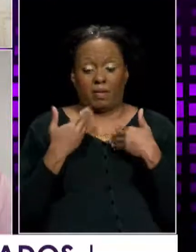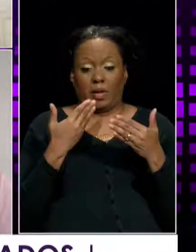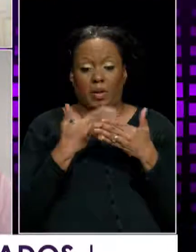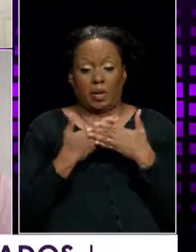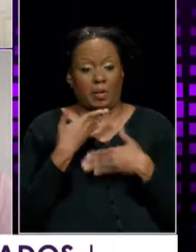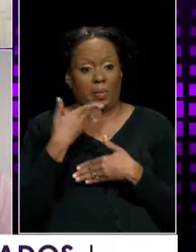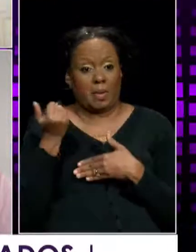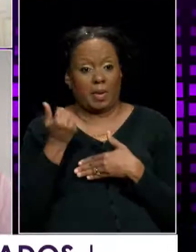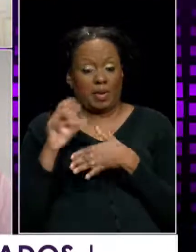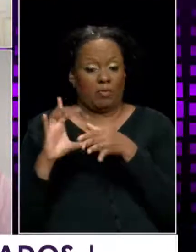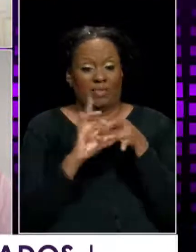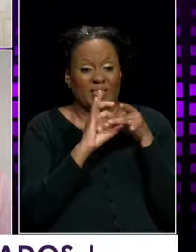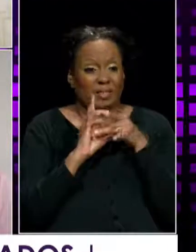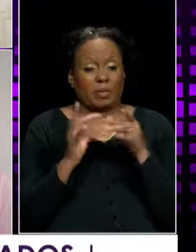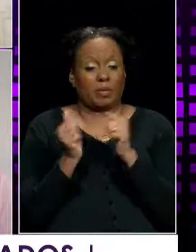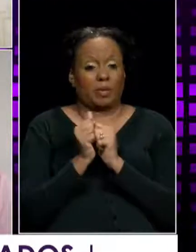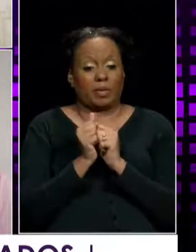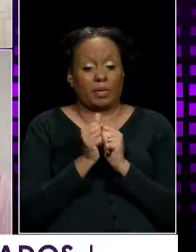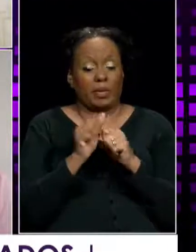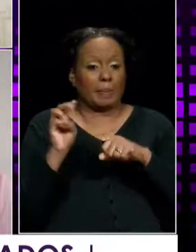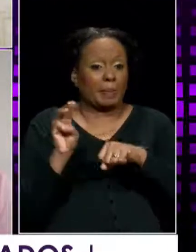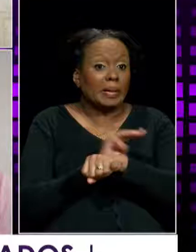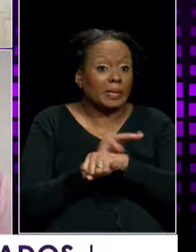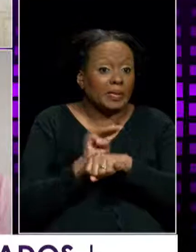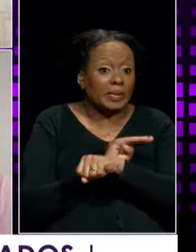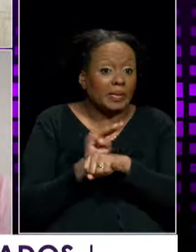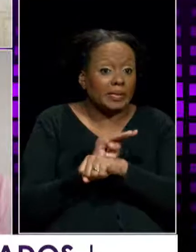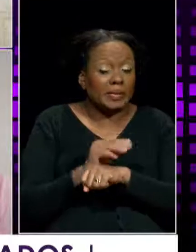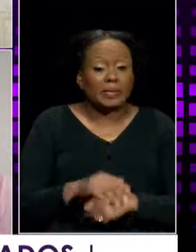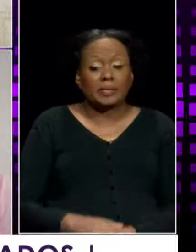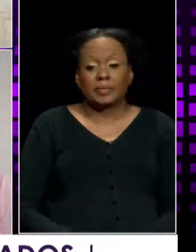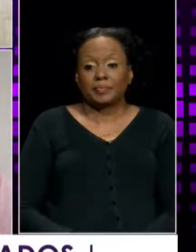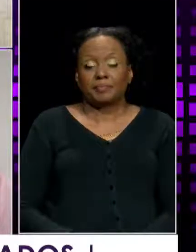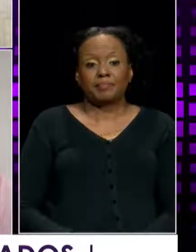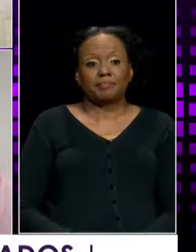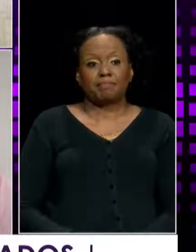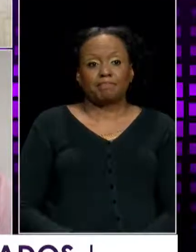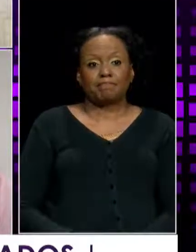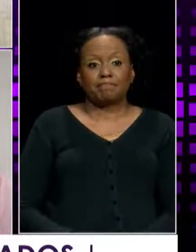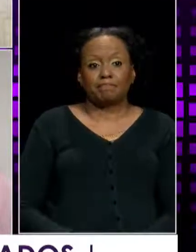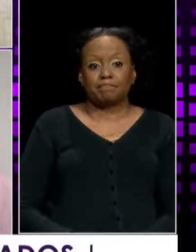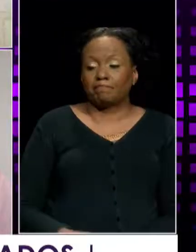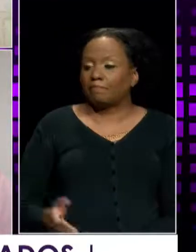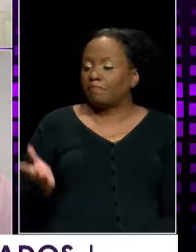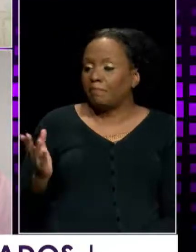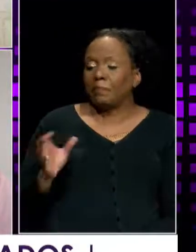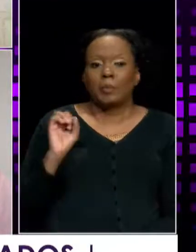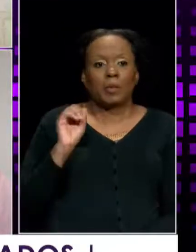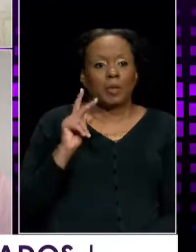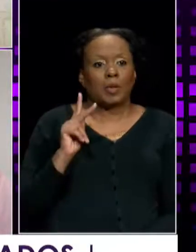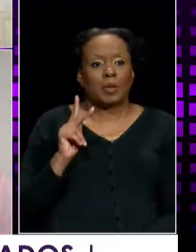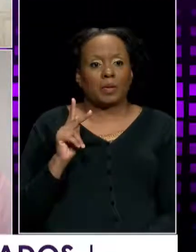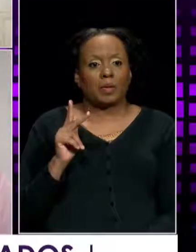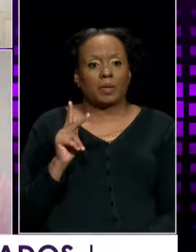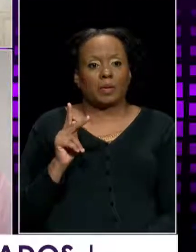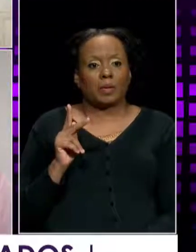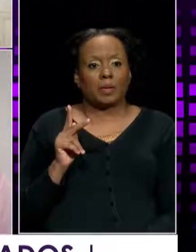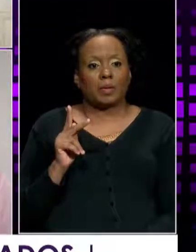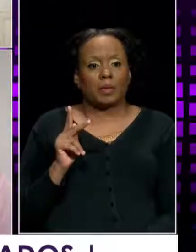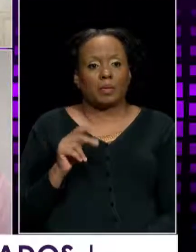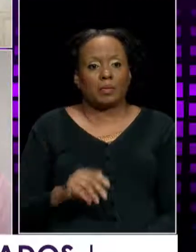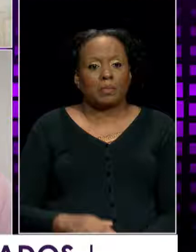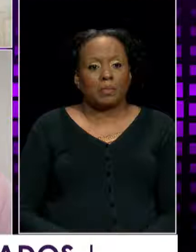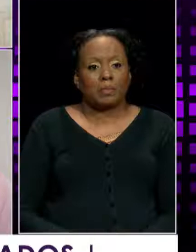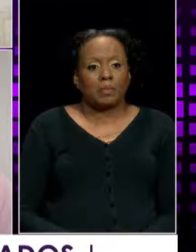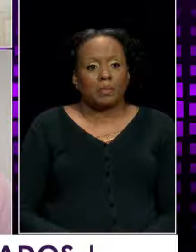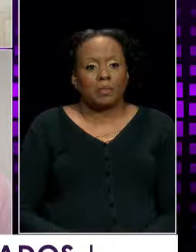your report and the ministries of Barbados? Well, if I may jump in here, I do remember, if all of you might know of the Protect Our Girls